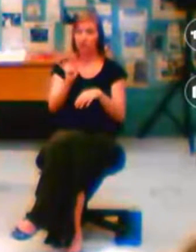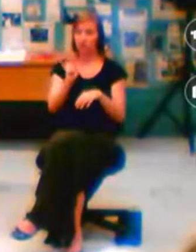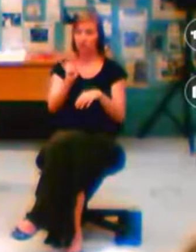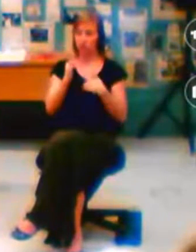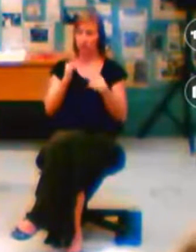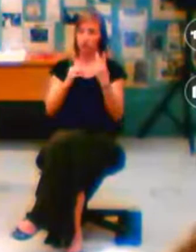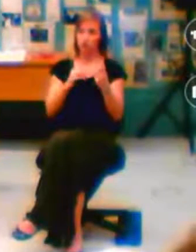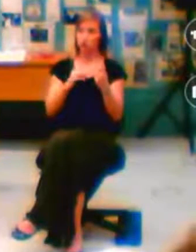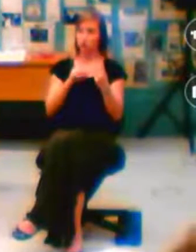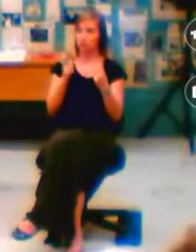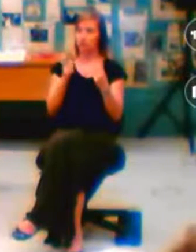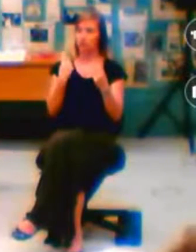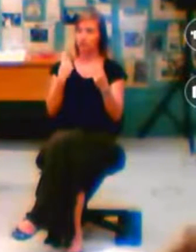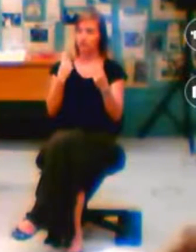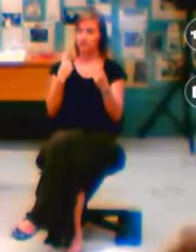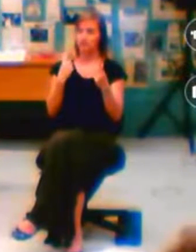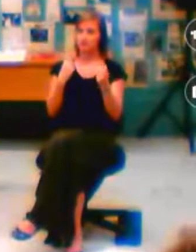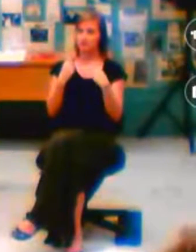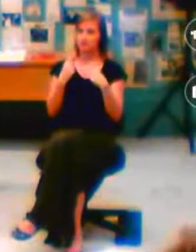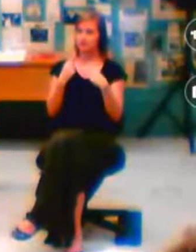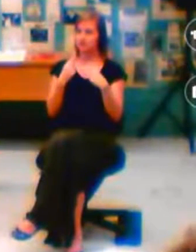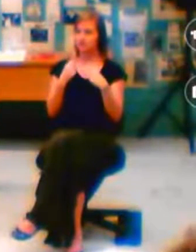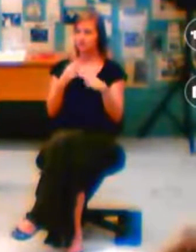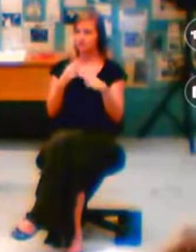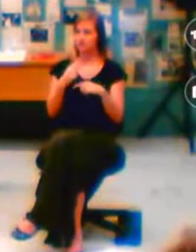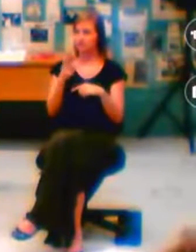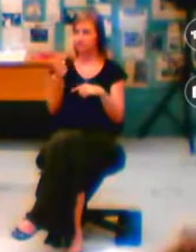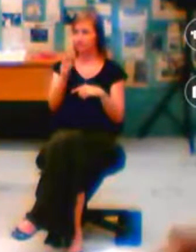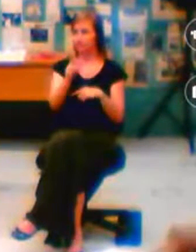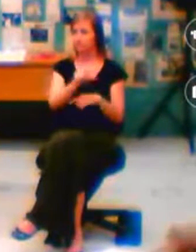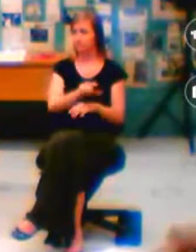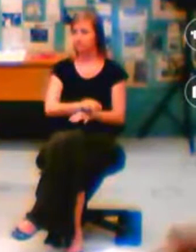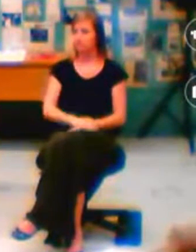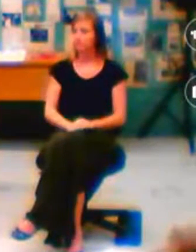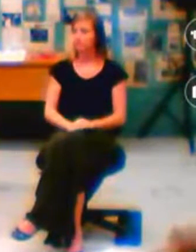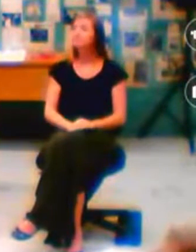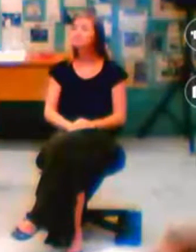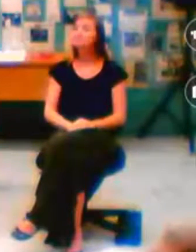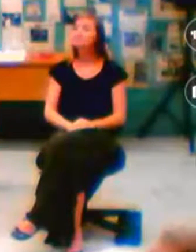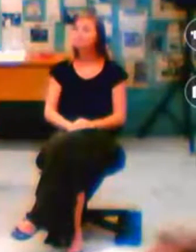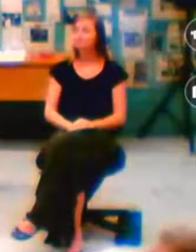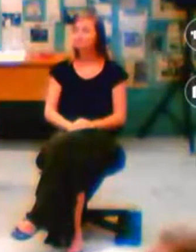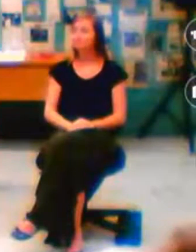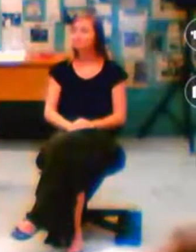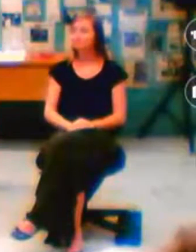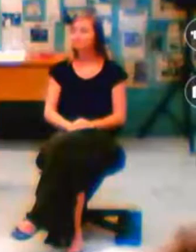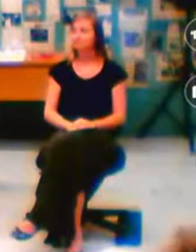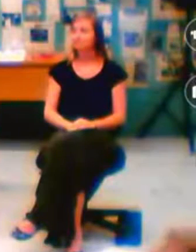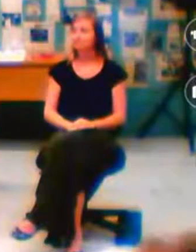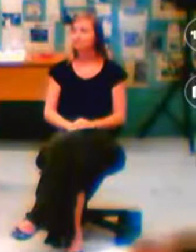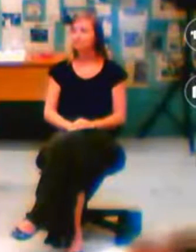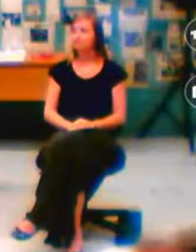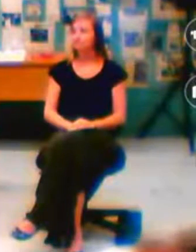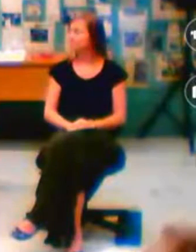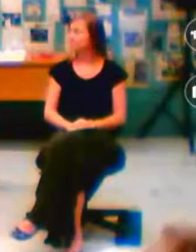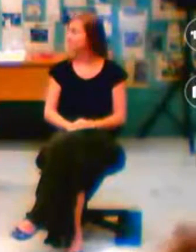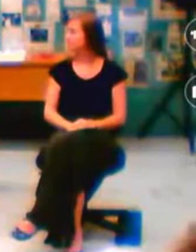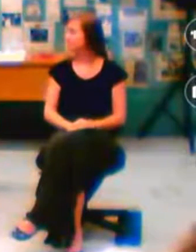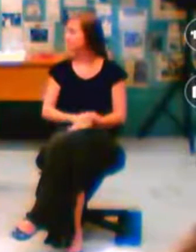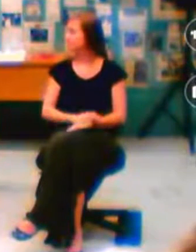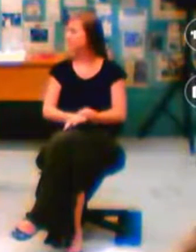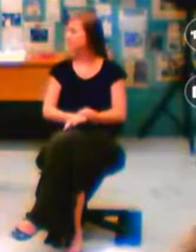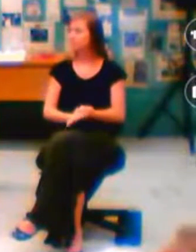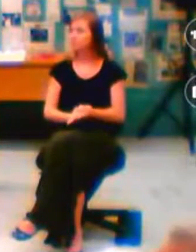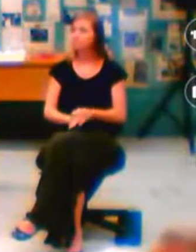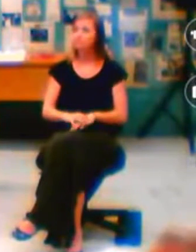offer a product that nobody wants you to use. It just doesn't work. So we're closing in on 4. So we have 2